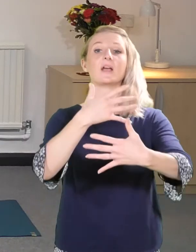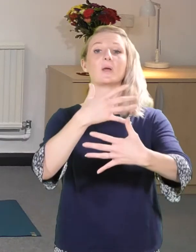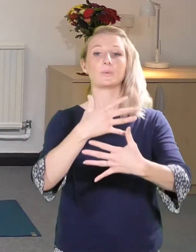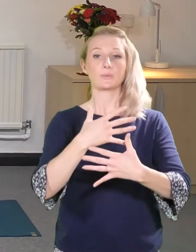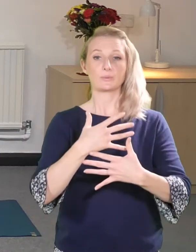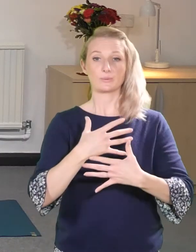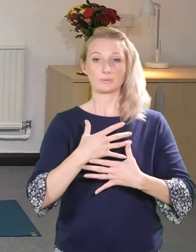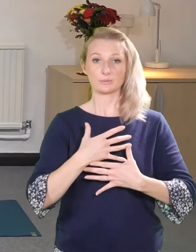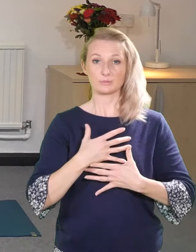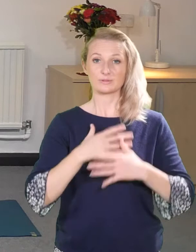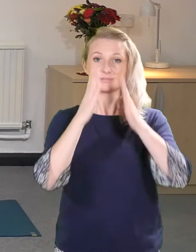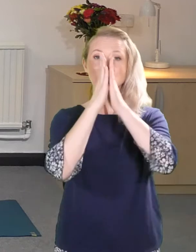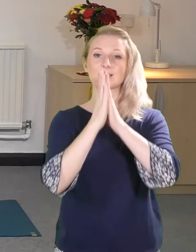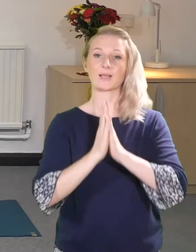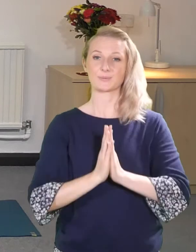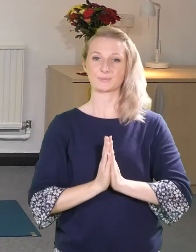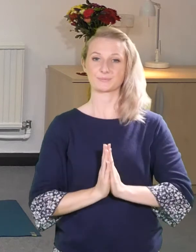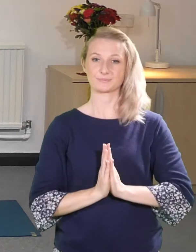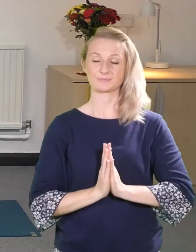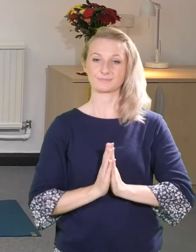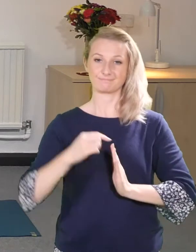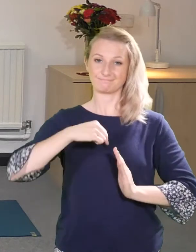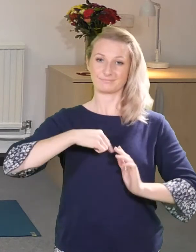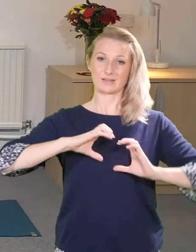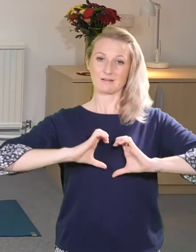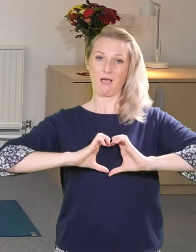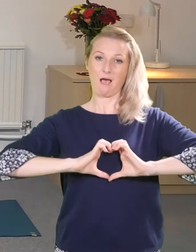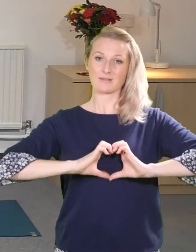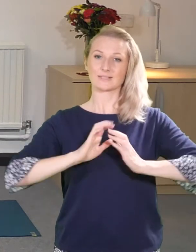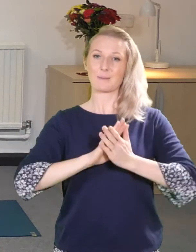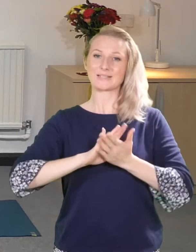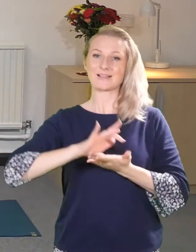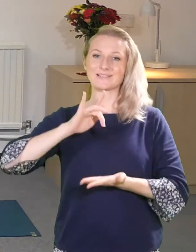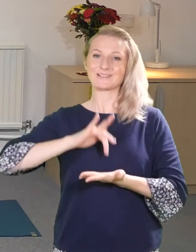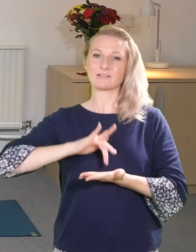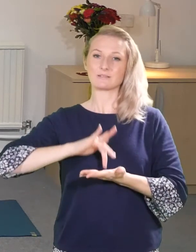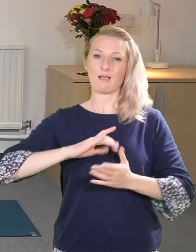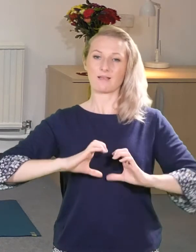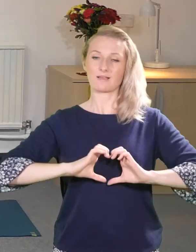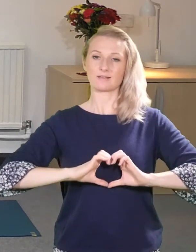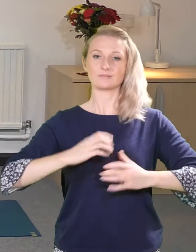Exhale, bring the hands down to the heart center. Take 1 breath here.